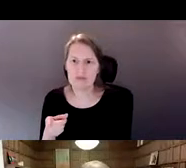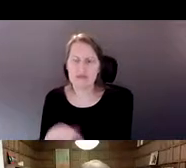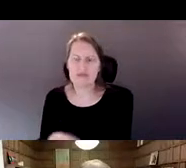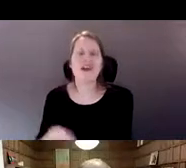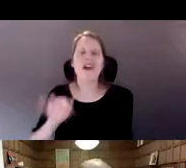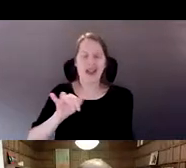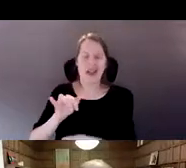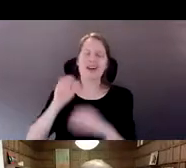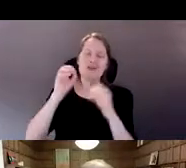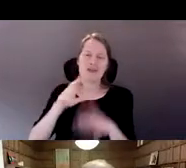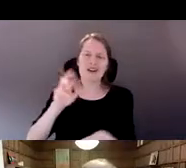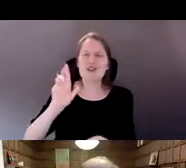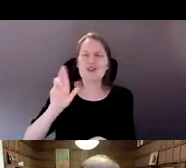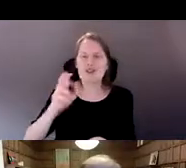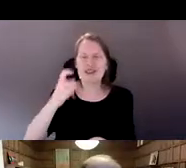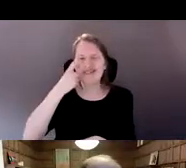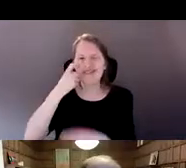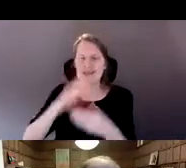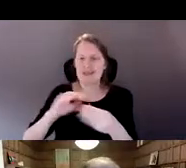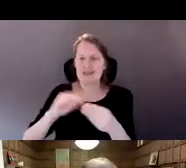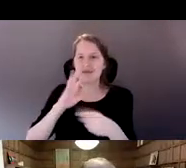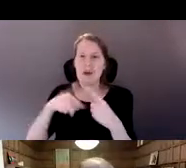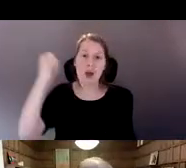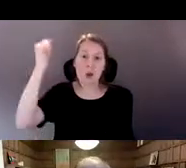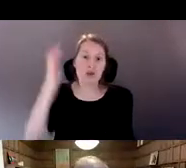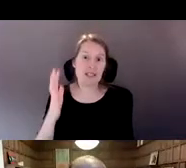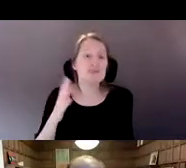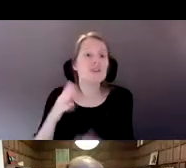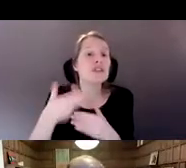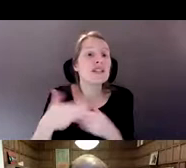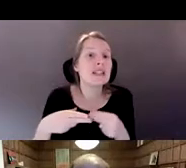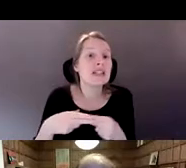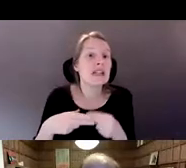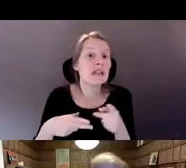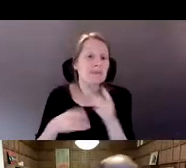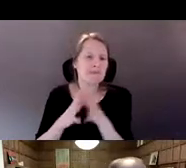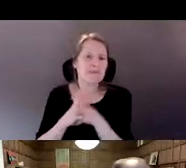jumping into early modernity, the example of Shakespeare. So if I could have the next slide.